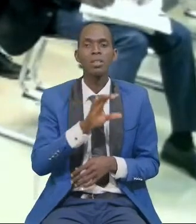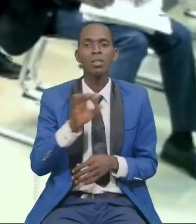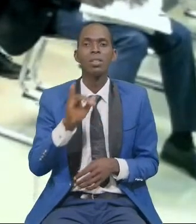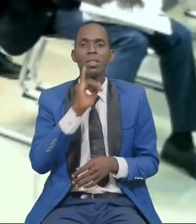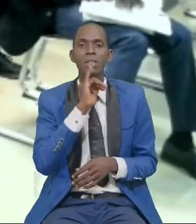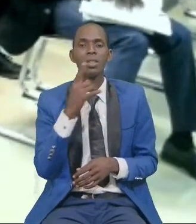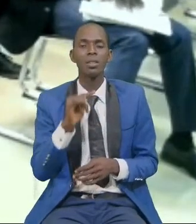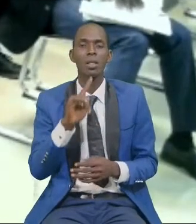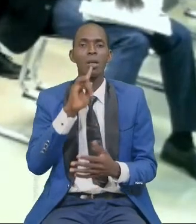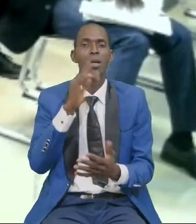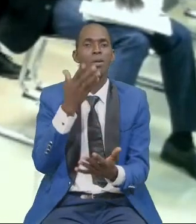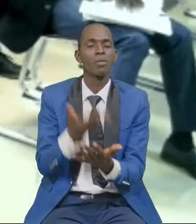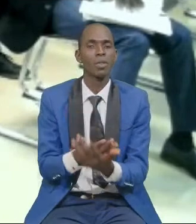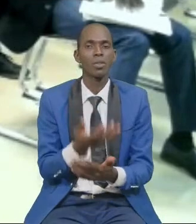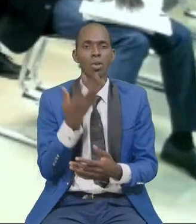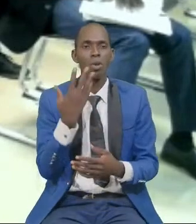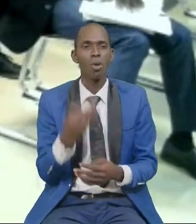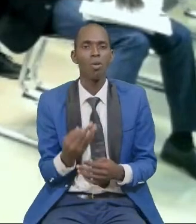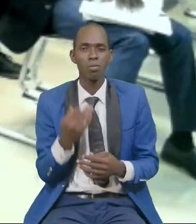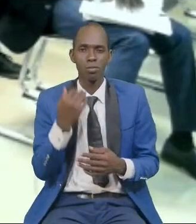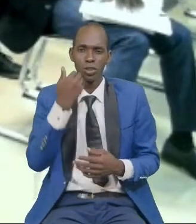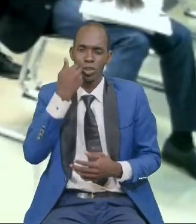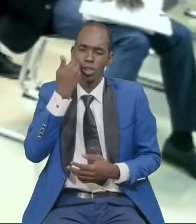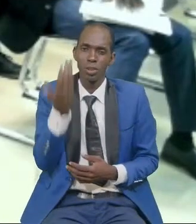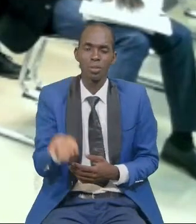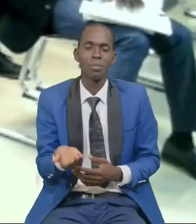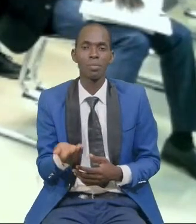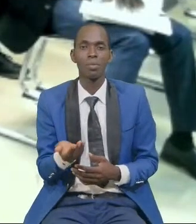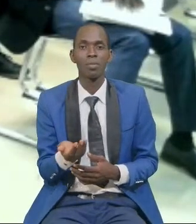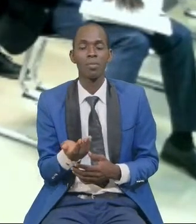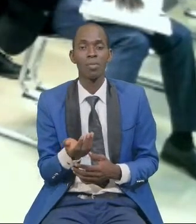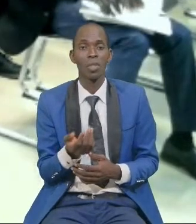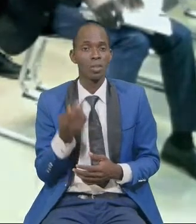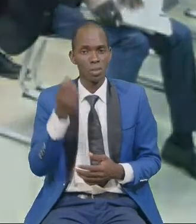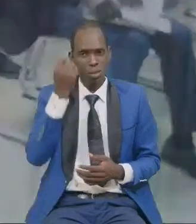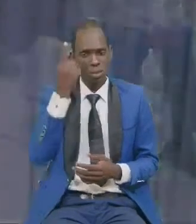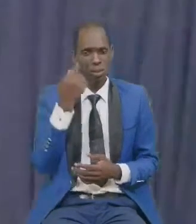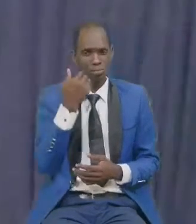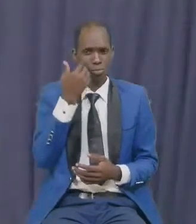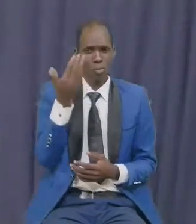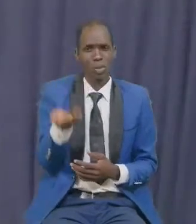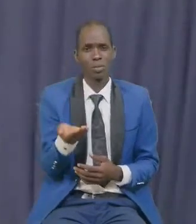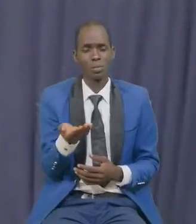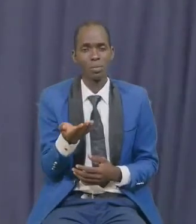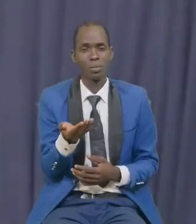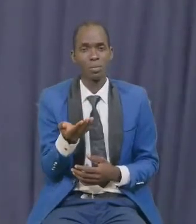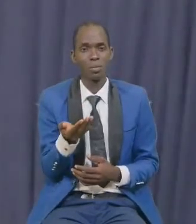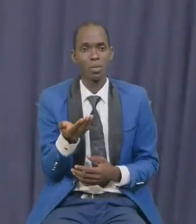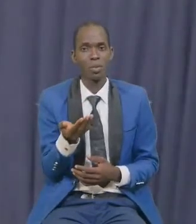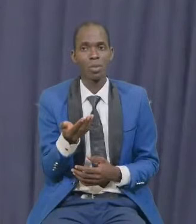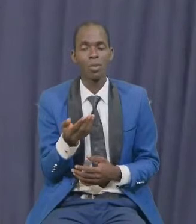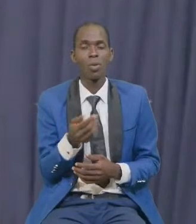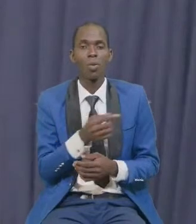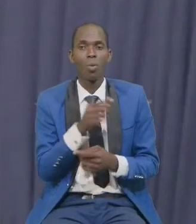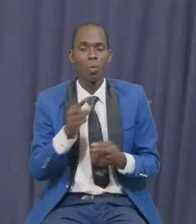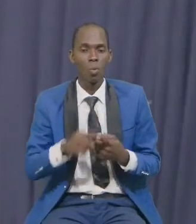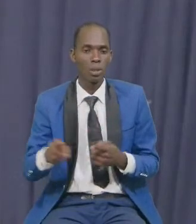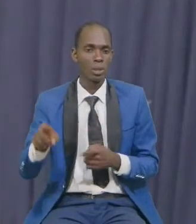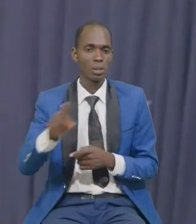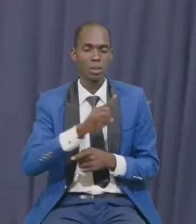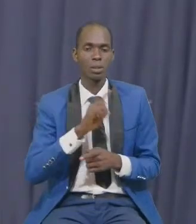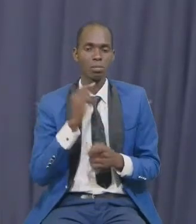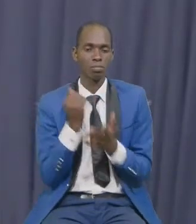of humiliation. Humiliation. You understand humiliation? When he crucified